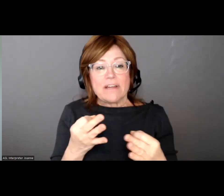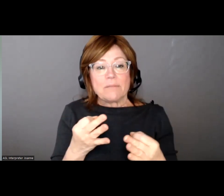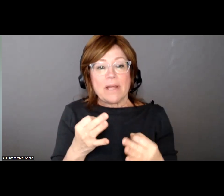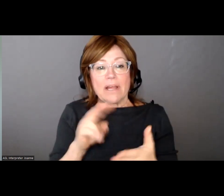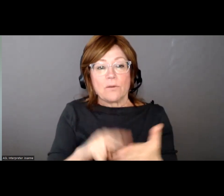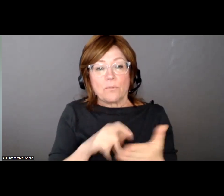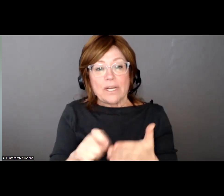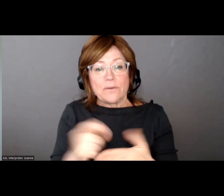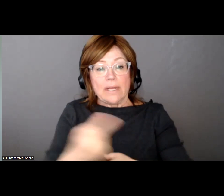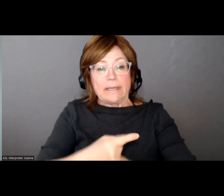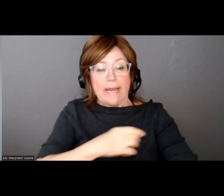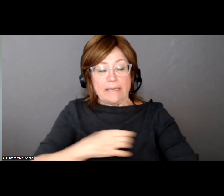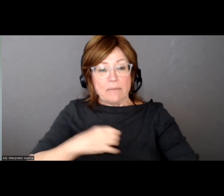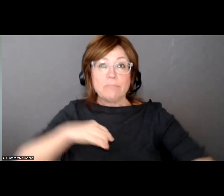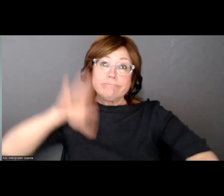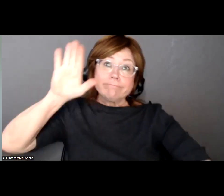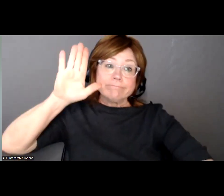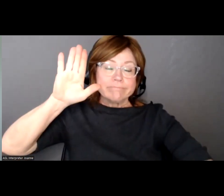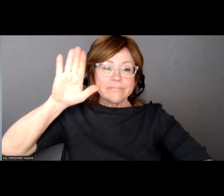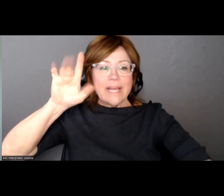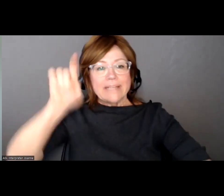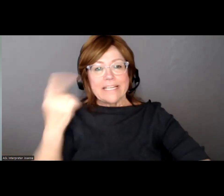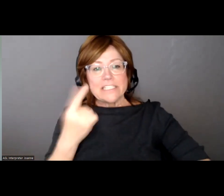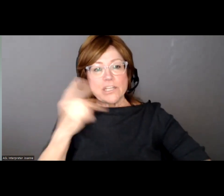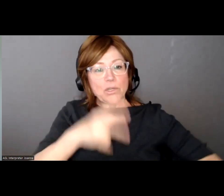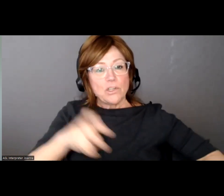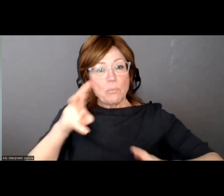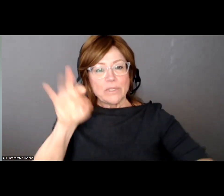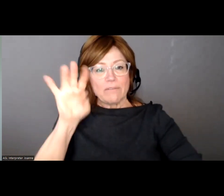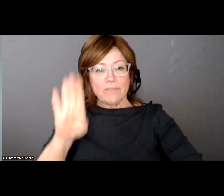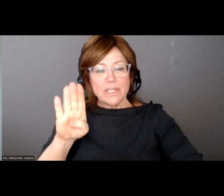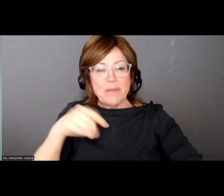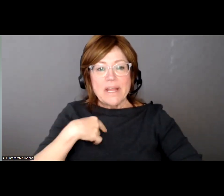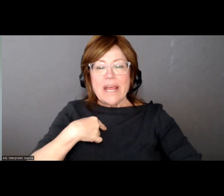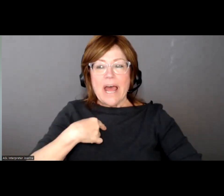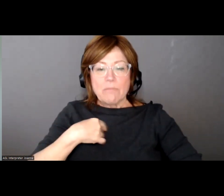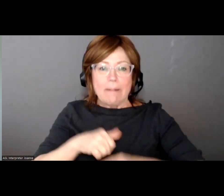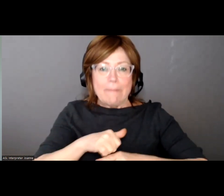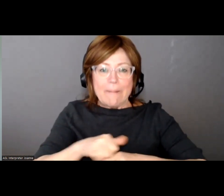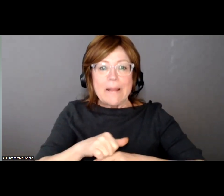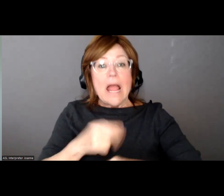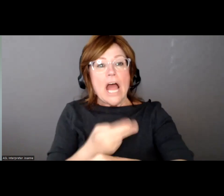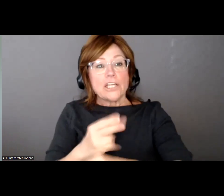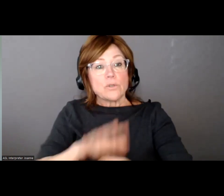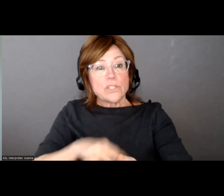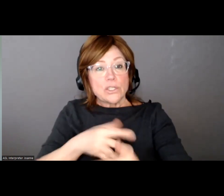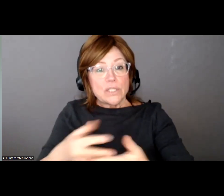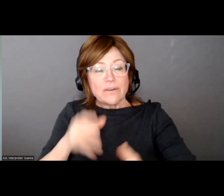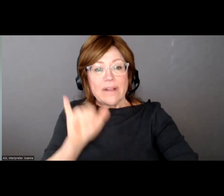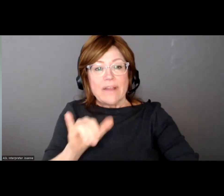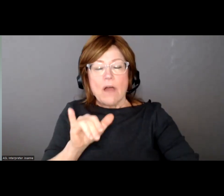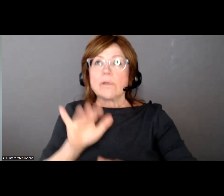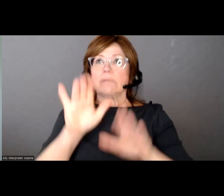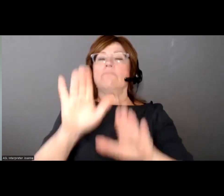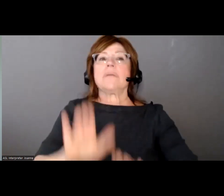up when they needed somebody to post on Facebook. And so I've been doing that, and I used the scheduler, and it was absolutely